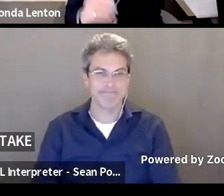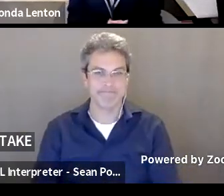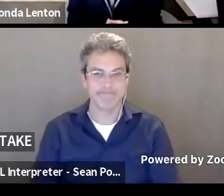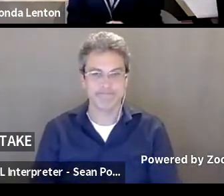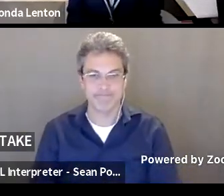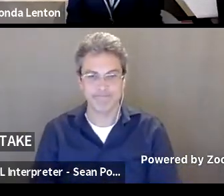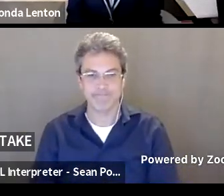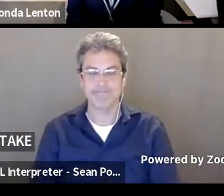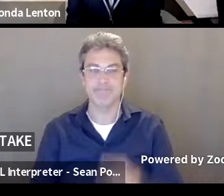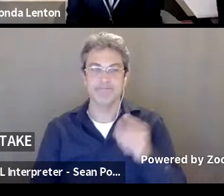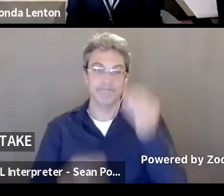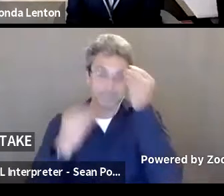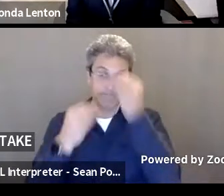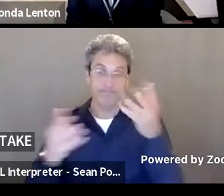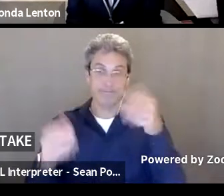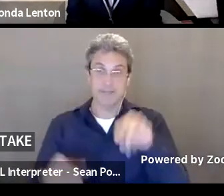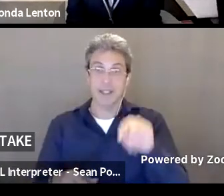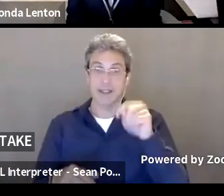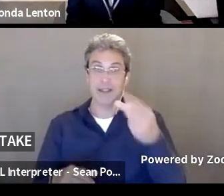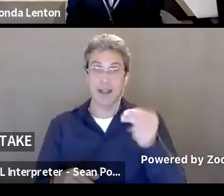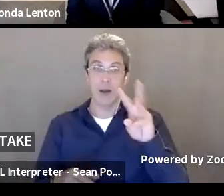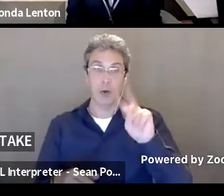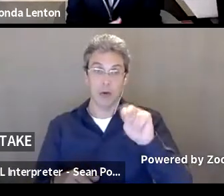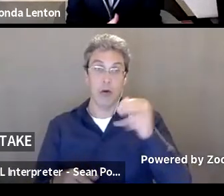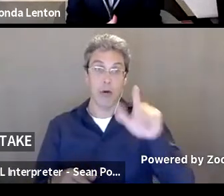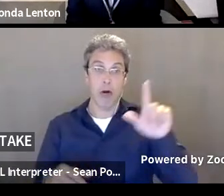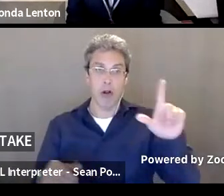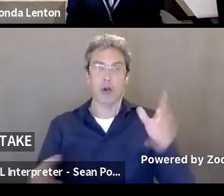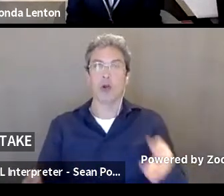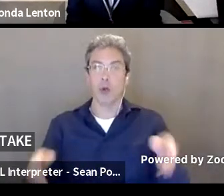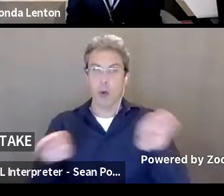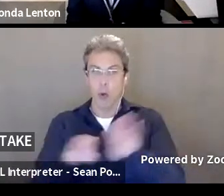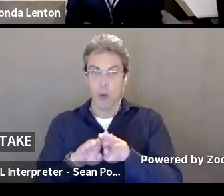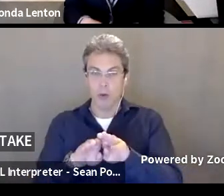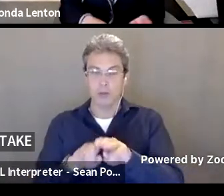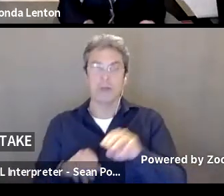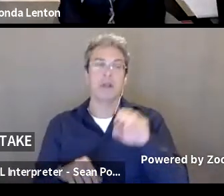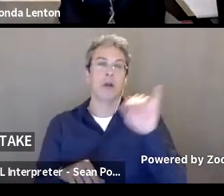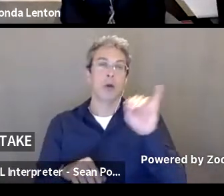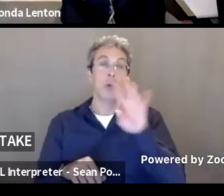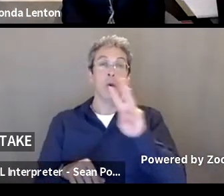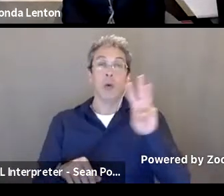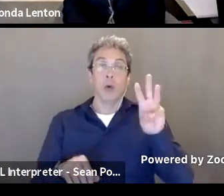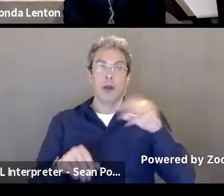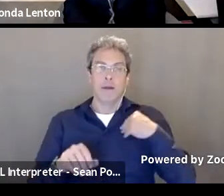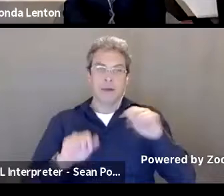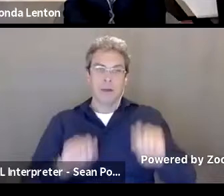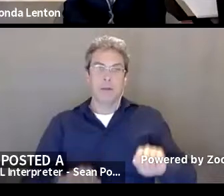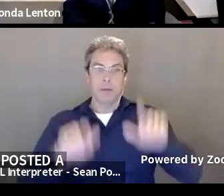This concludes our town hall for today. We have posted a survey on our website,